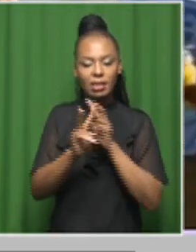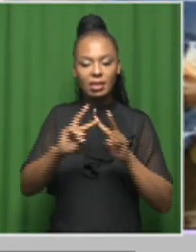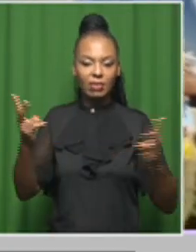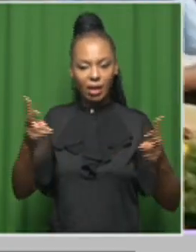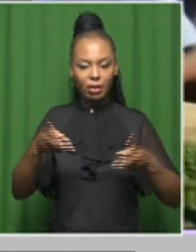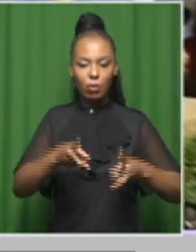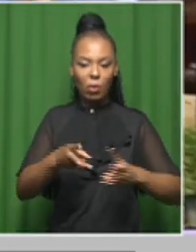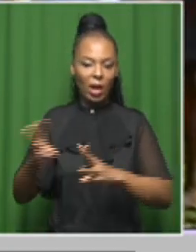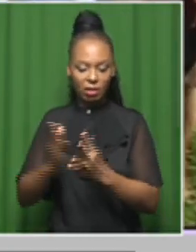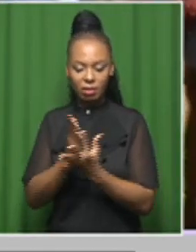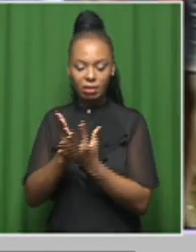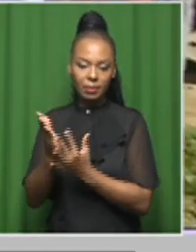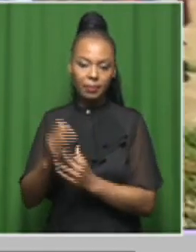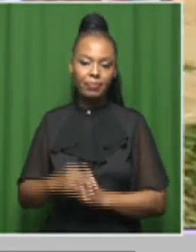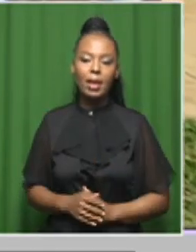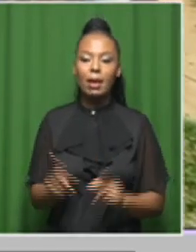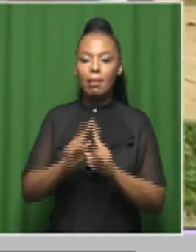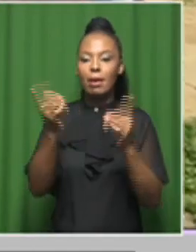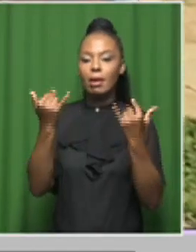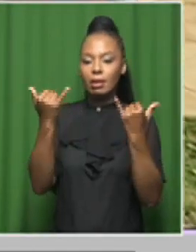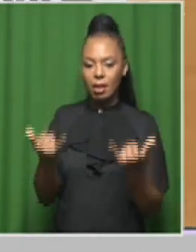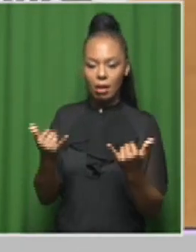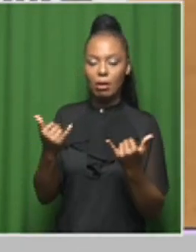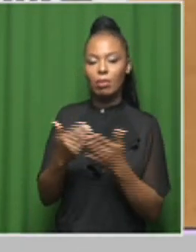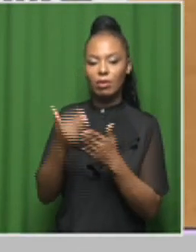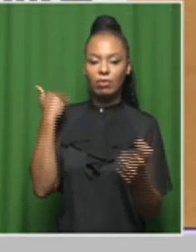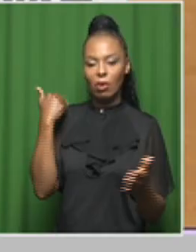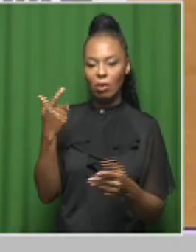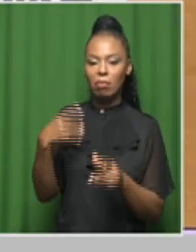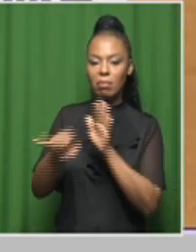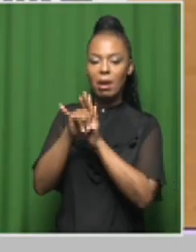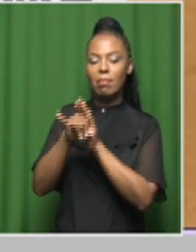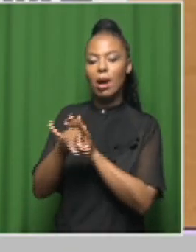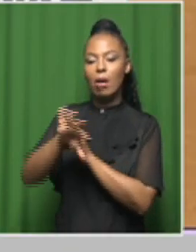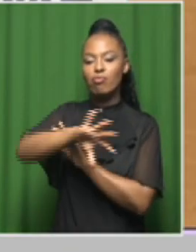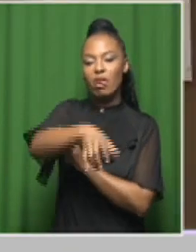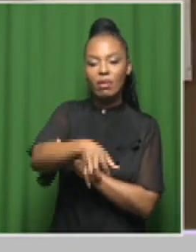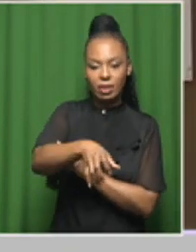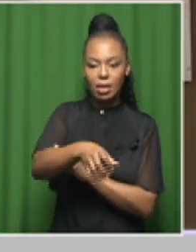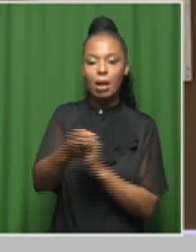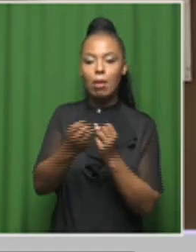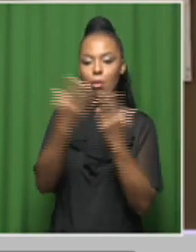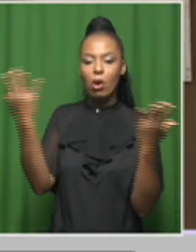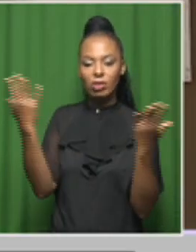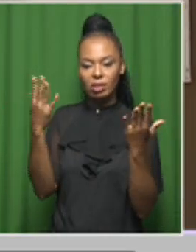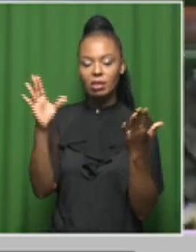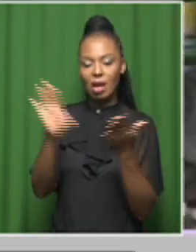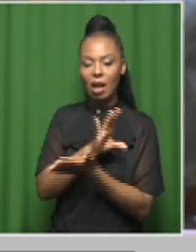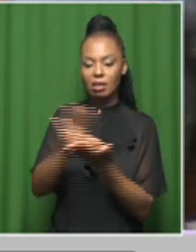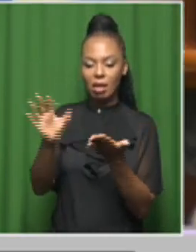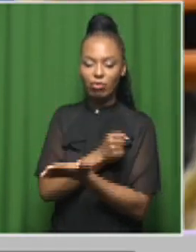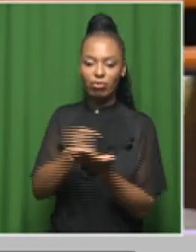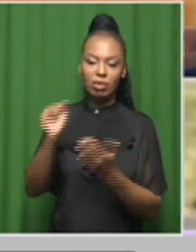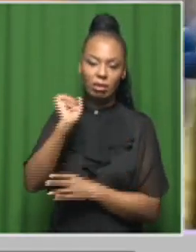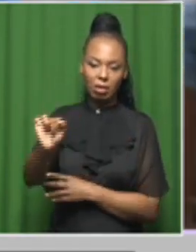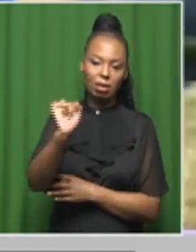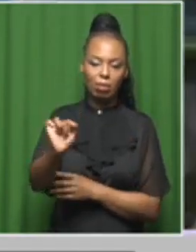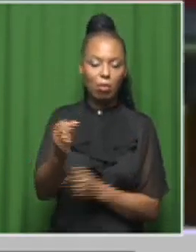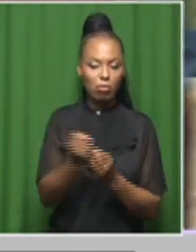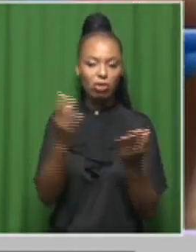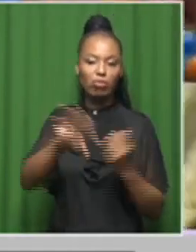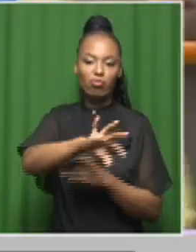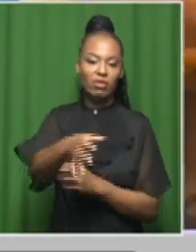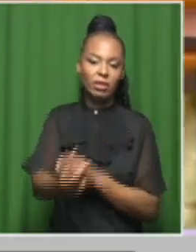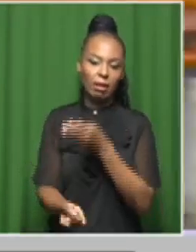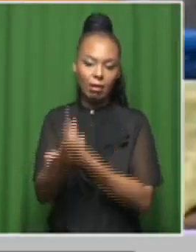But I know we saw earlier a graphic of the provinces that are the most defaulted in terms of the registration process, and they